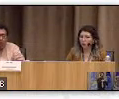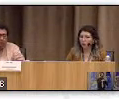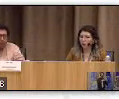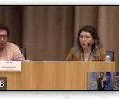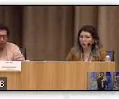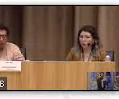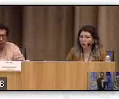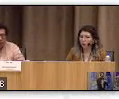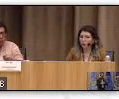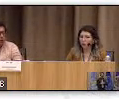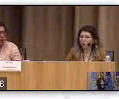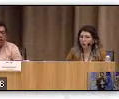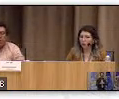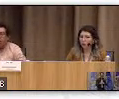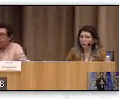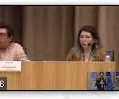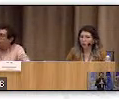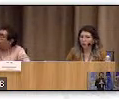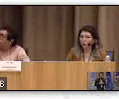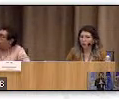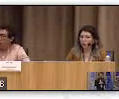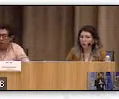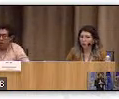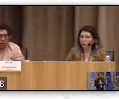of the of COVID.